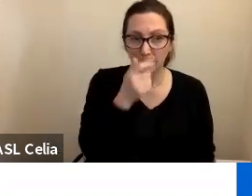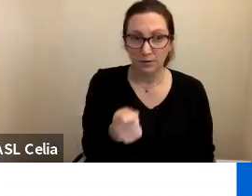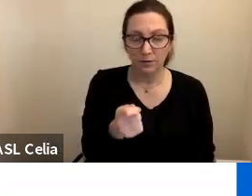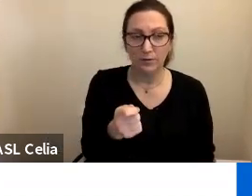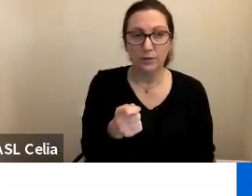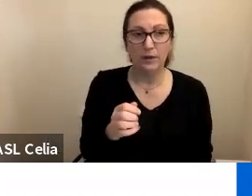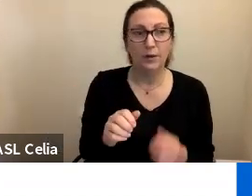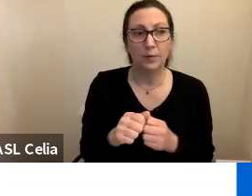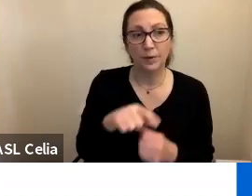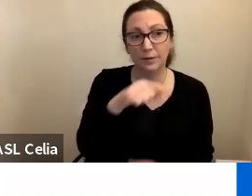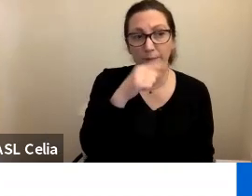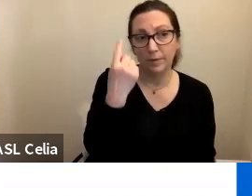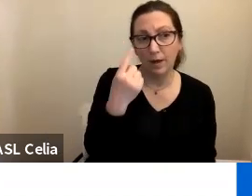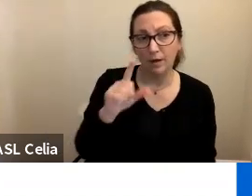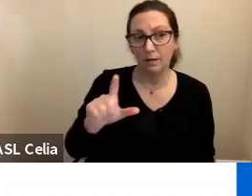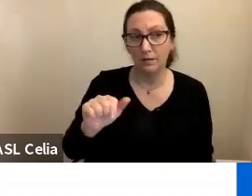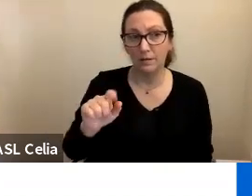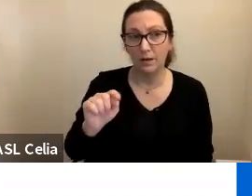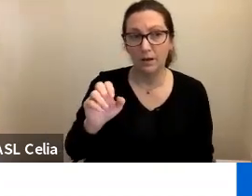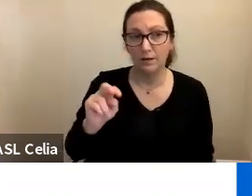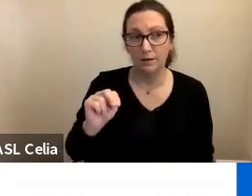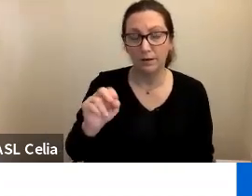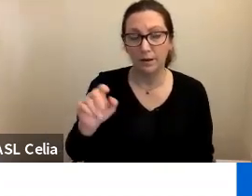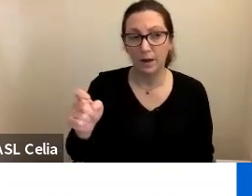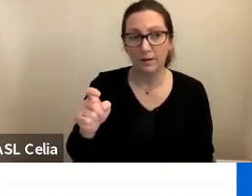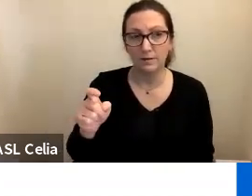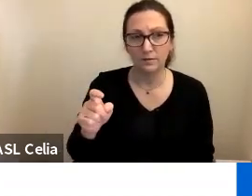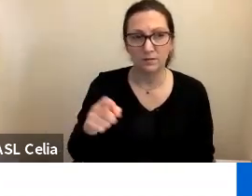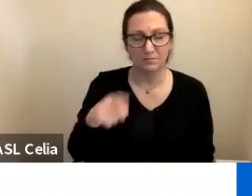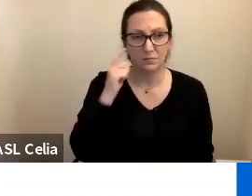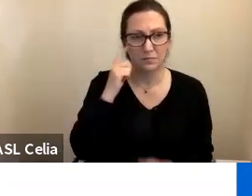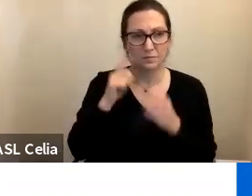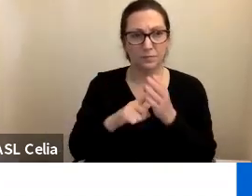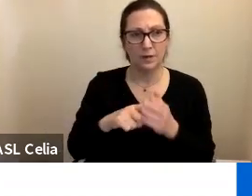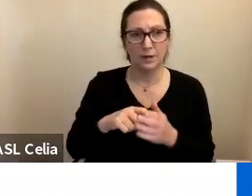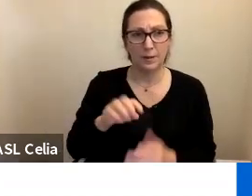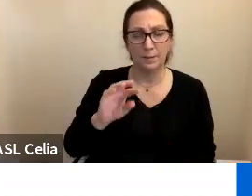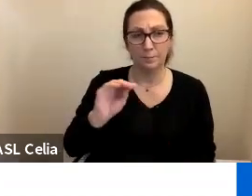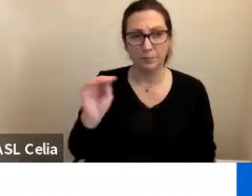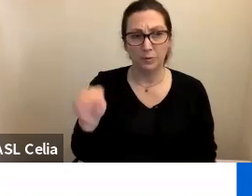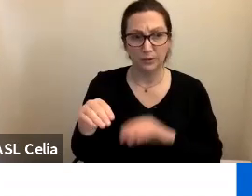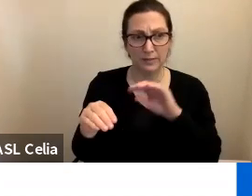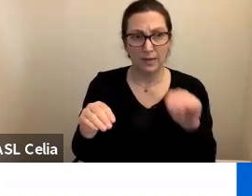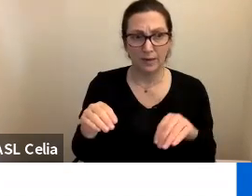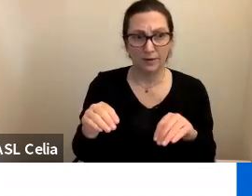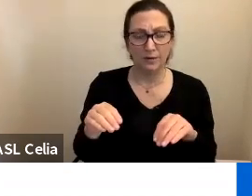among Black and Latino students, do you see that the percentages of those who